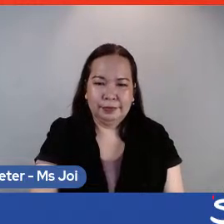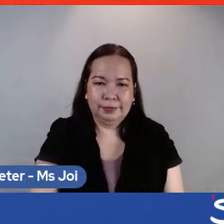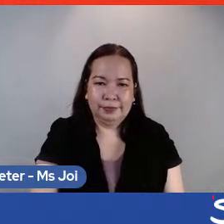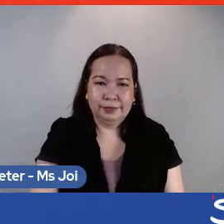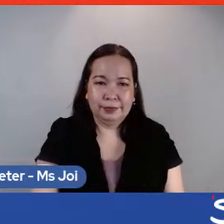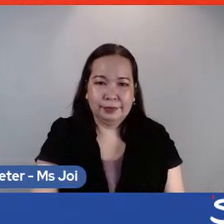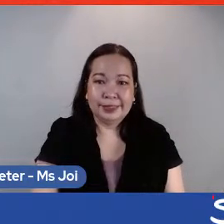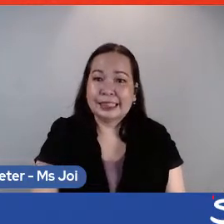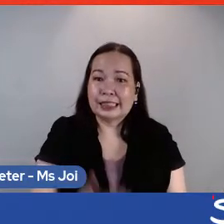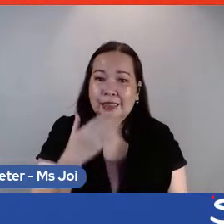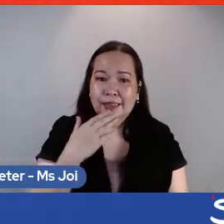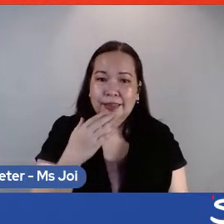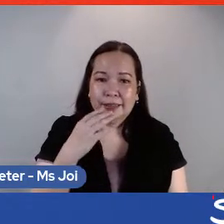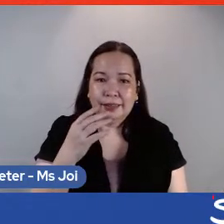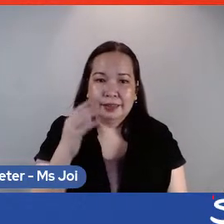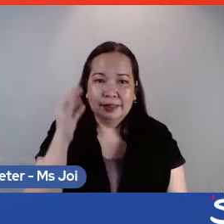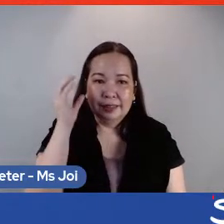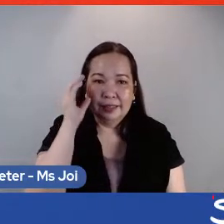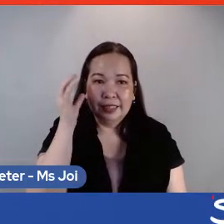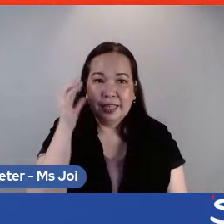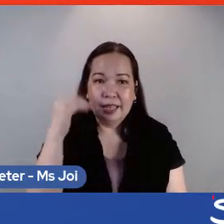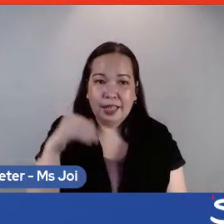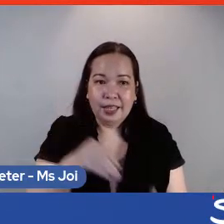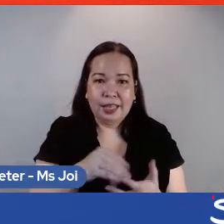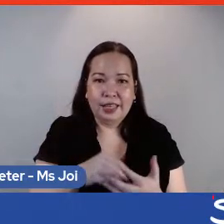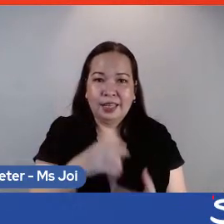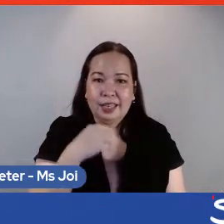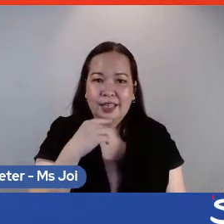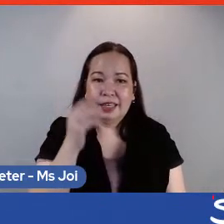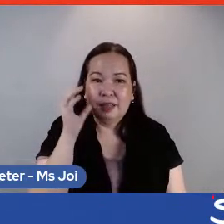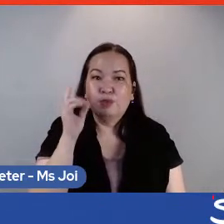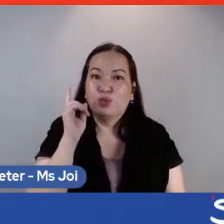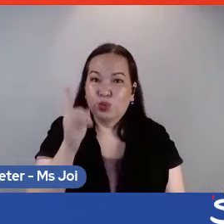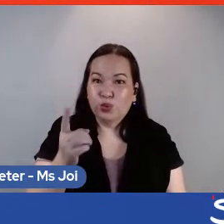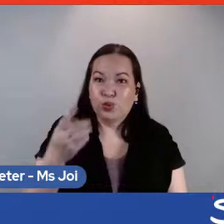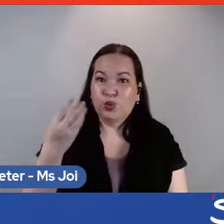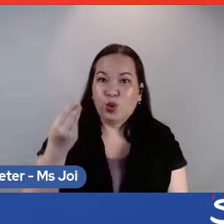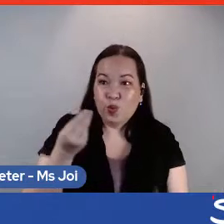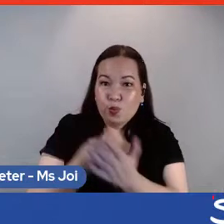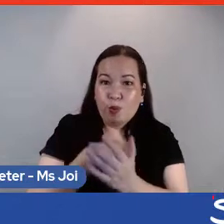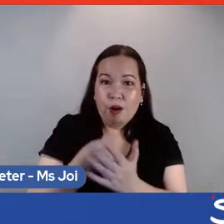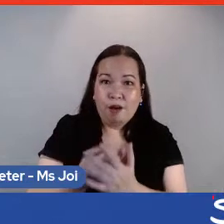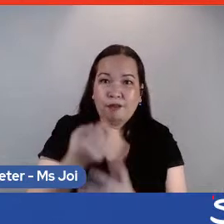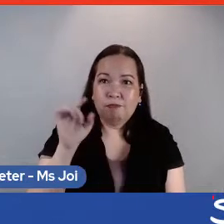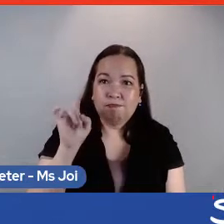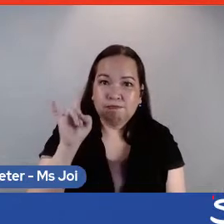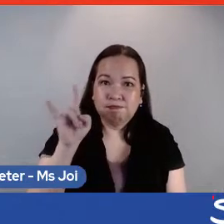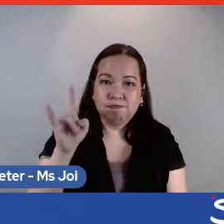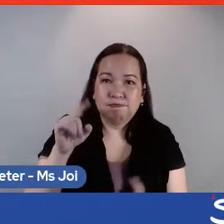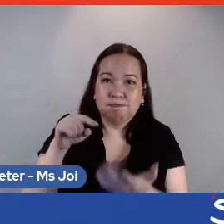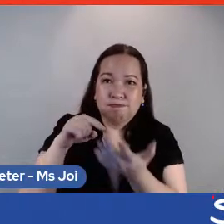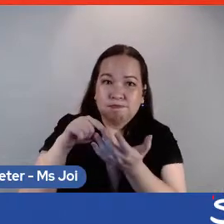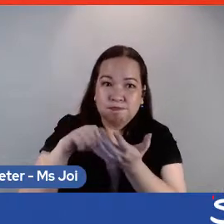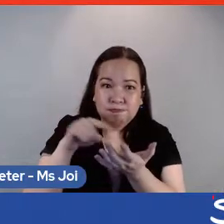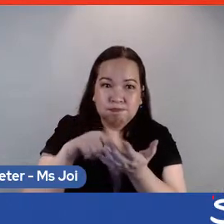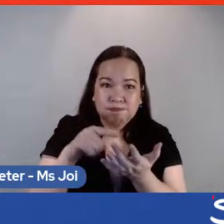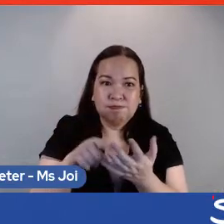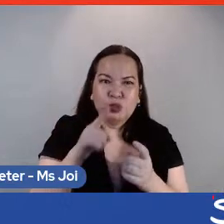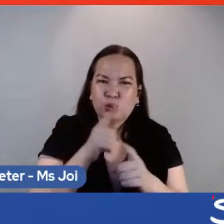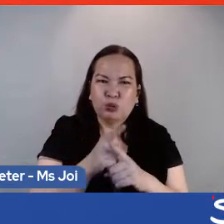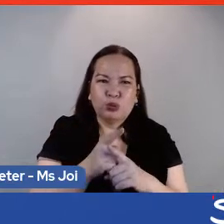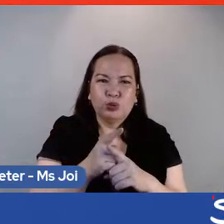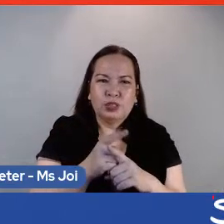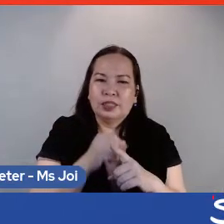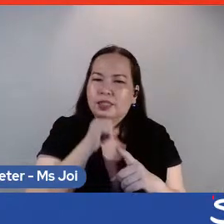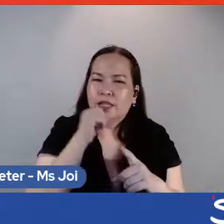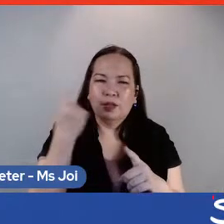Thank you, Carmela. I would just like to highlight the words of Carmela, no, that campaign finance reporting is more than just the